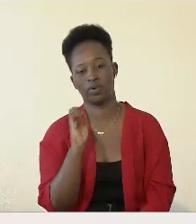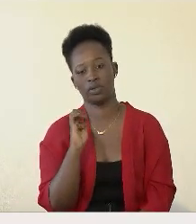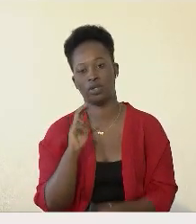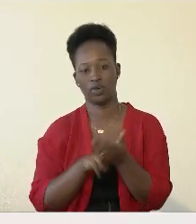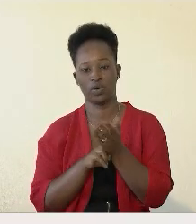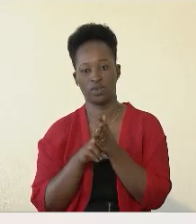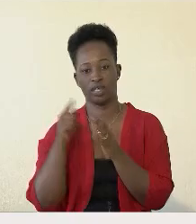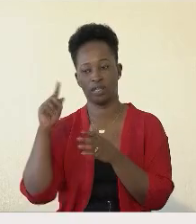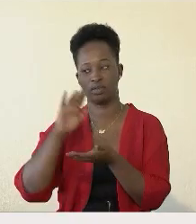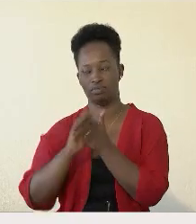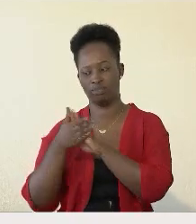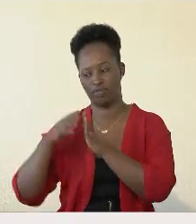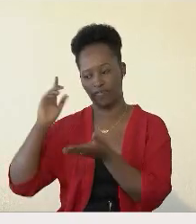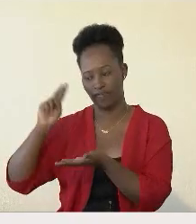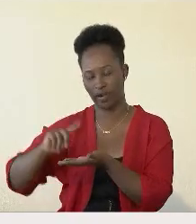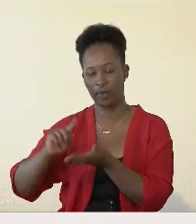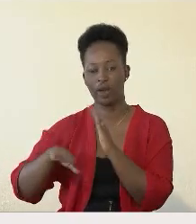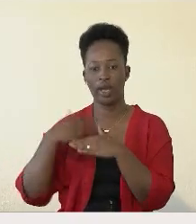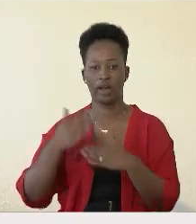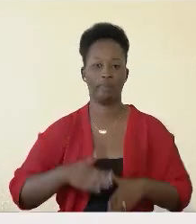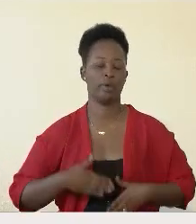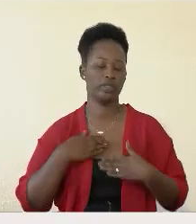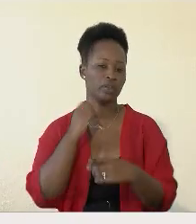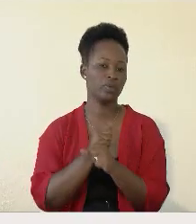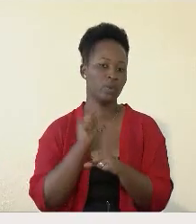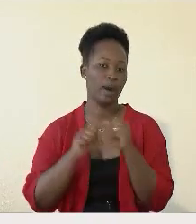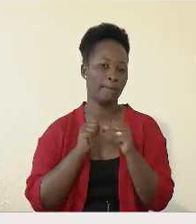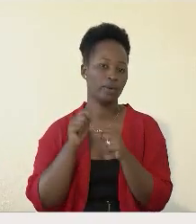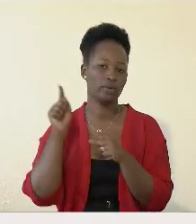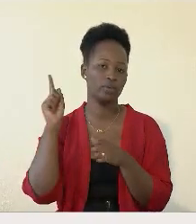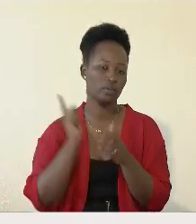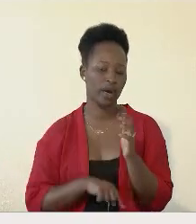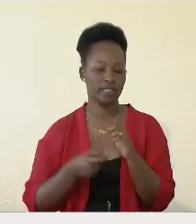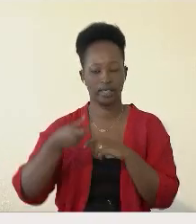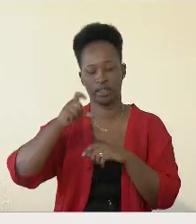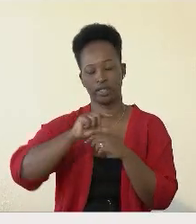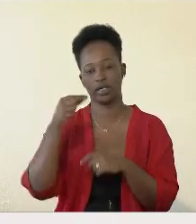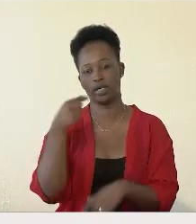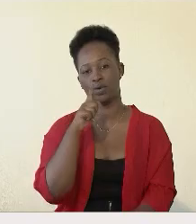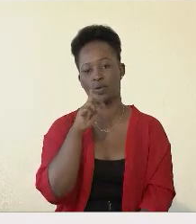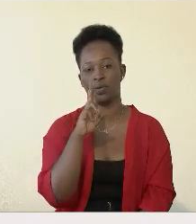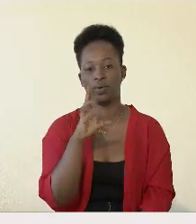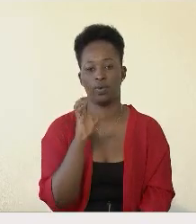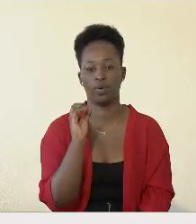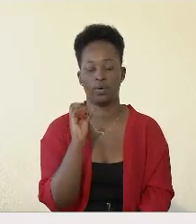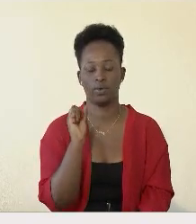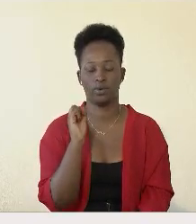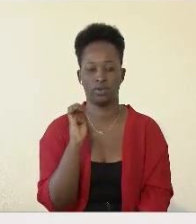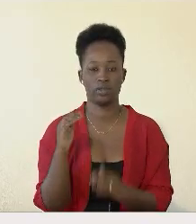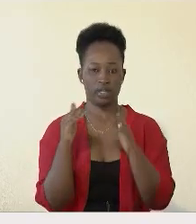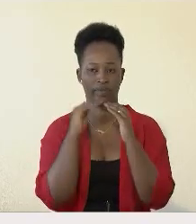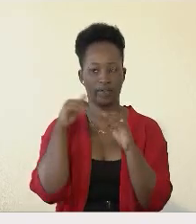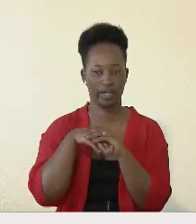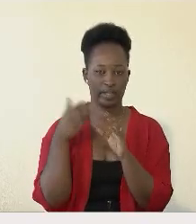low. And how will the body go about that to increase the glucose level in the blood? The blood